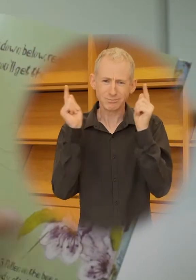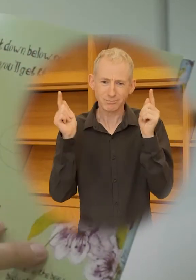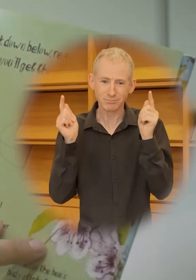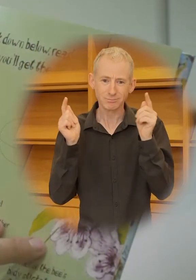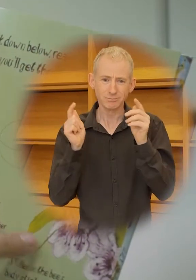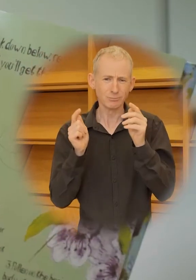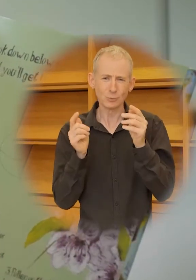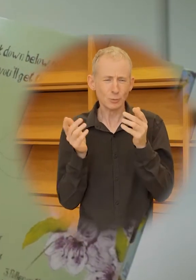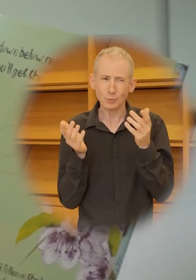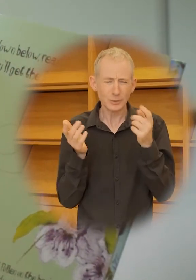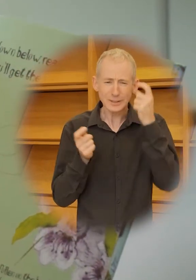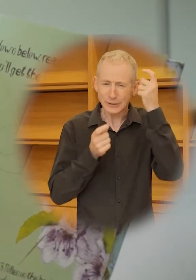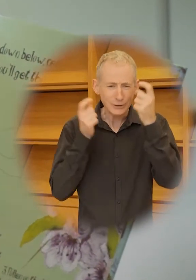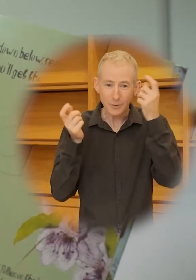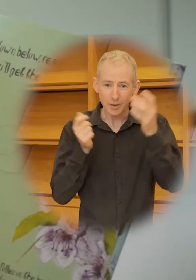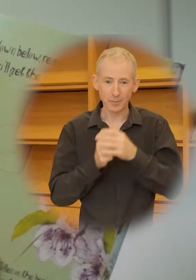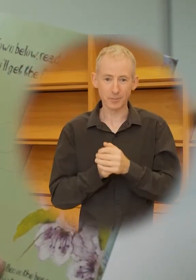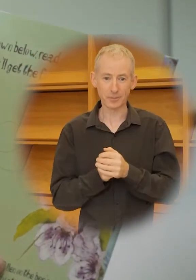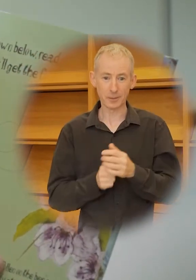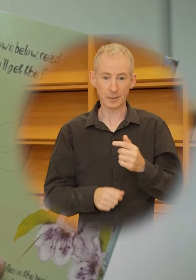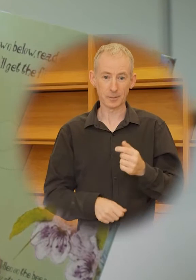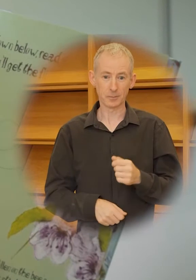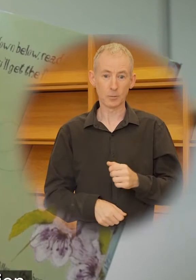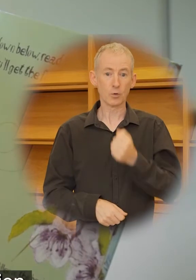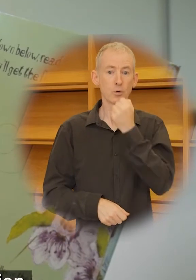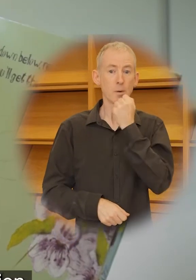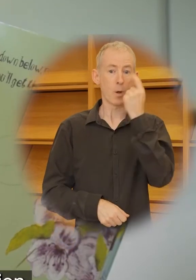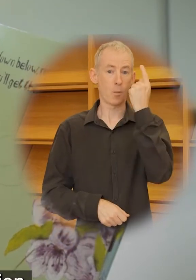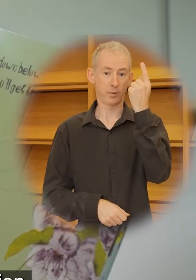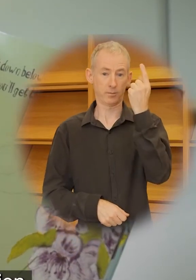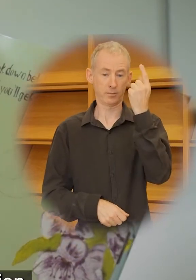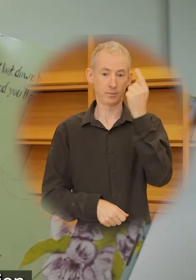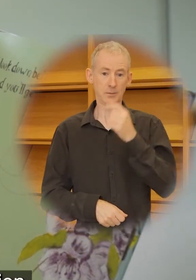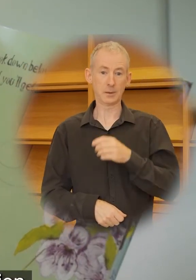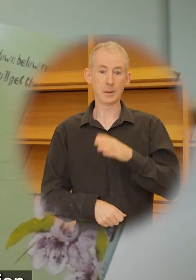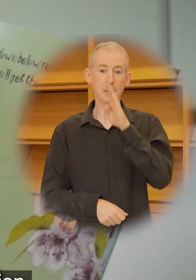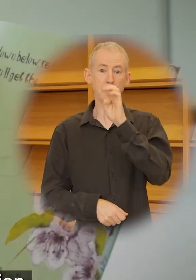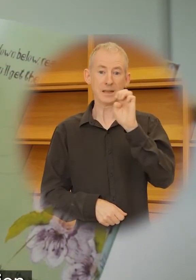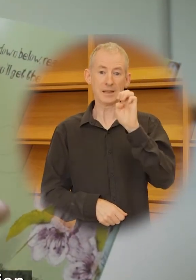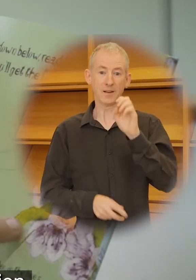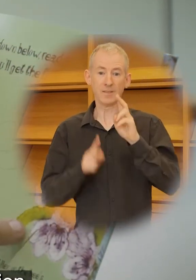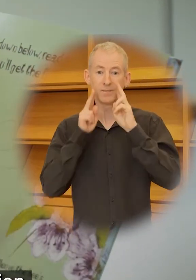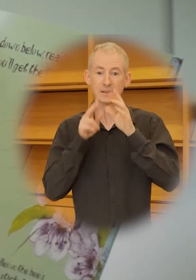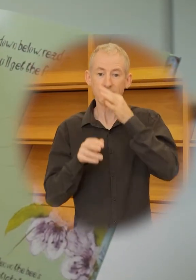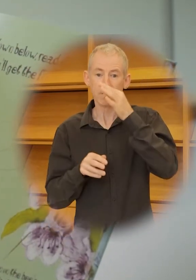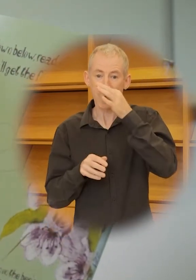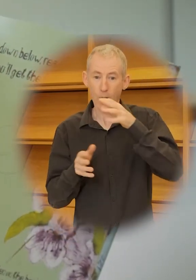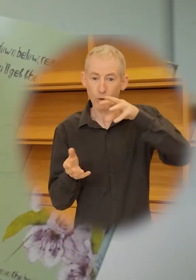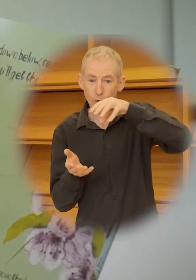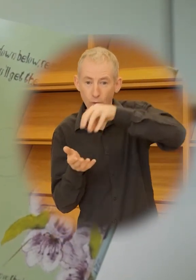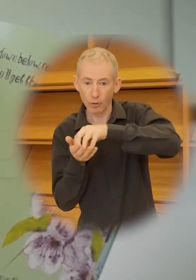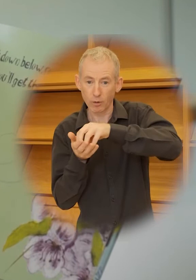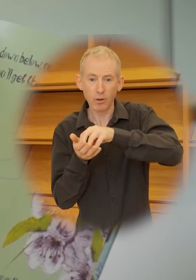down below and read easy and slow, and you'll get the full explanation. And the